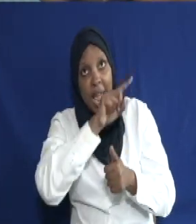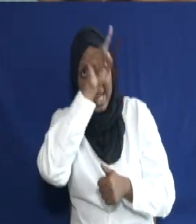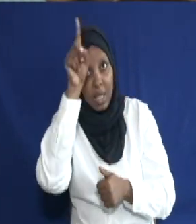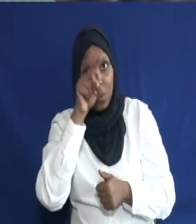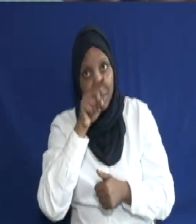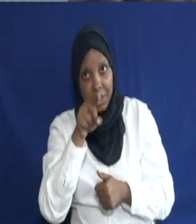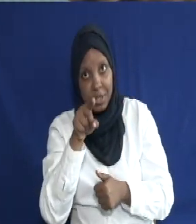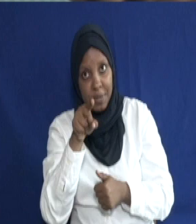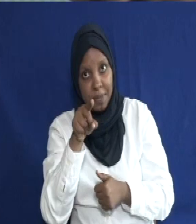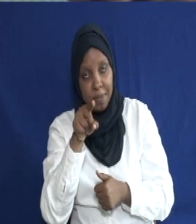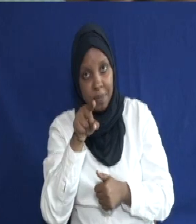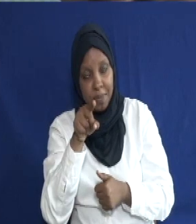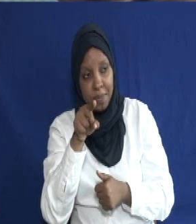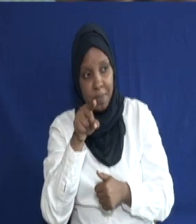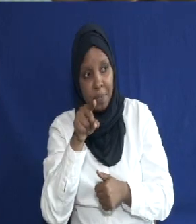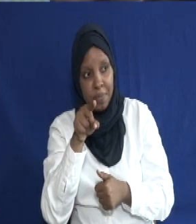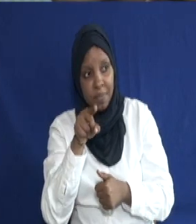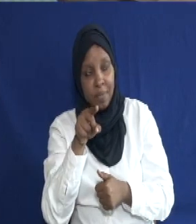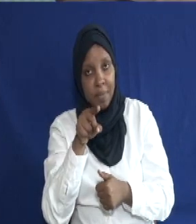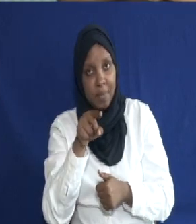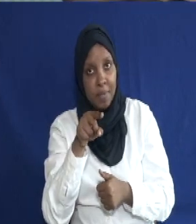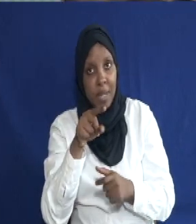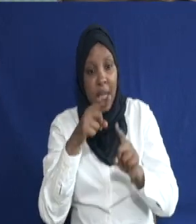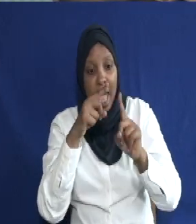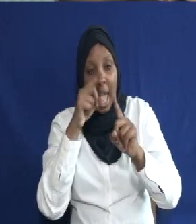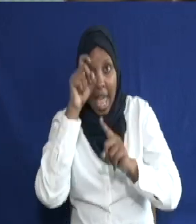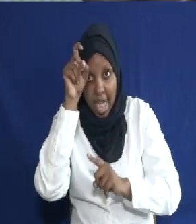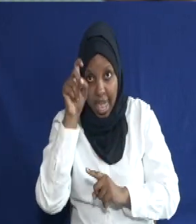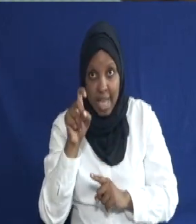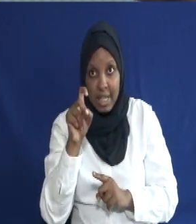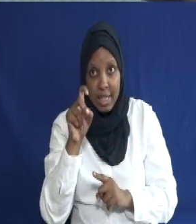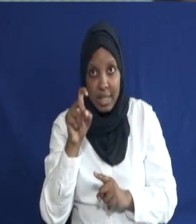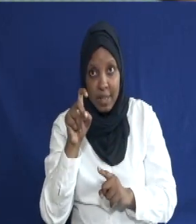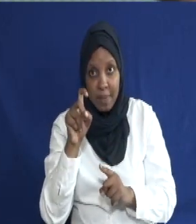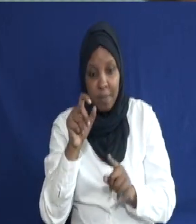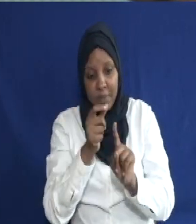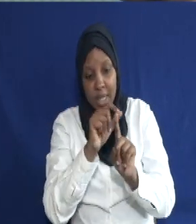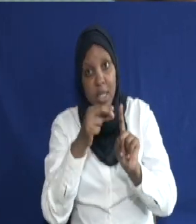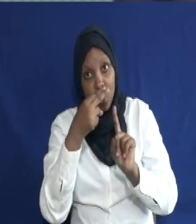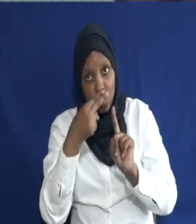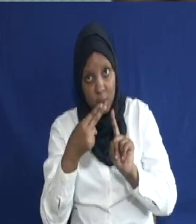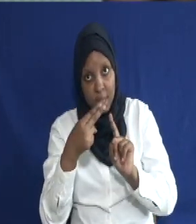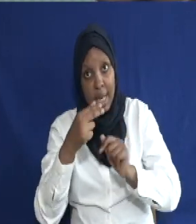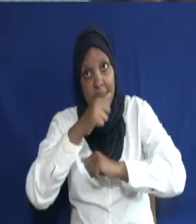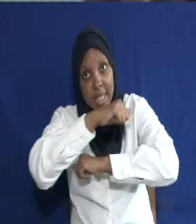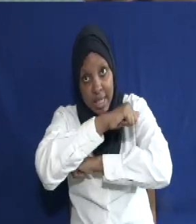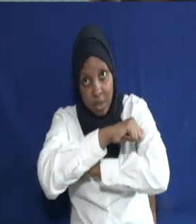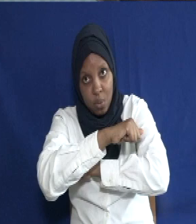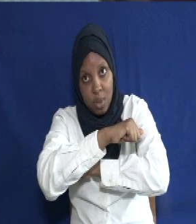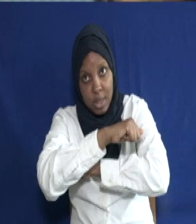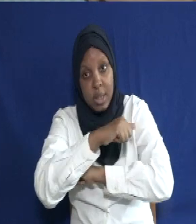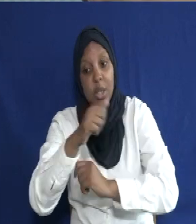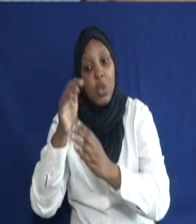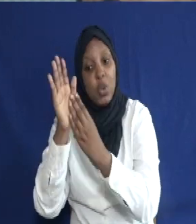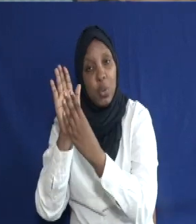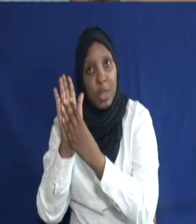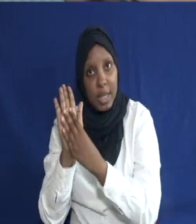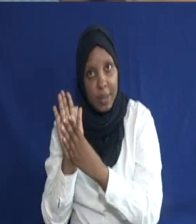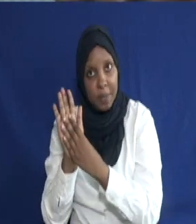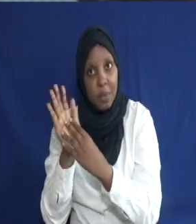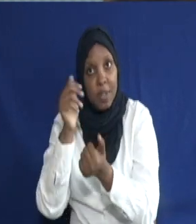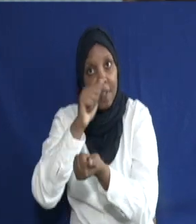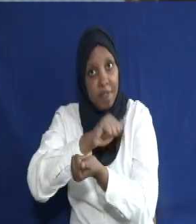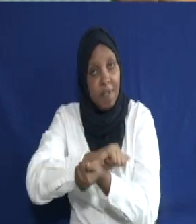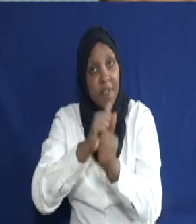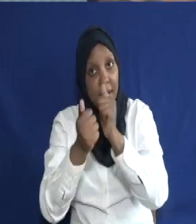x squared is equal to 9. What we do is first we change another side into exponential form. We